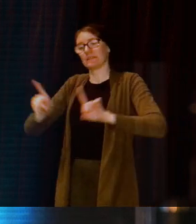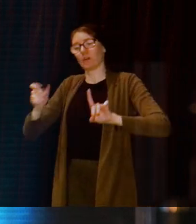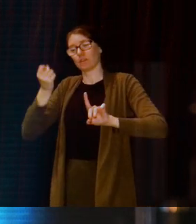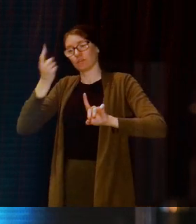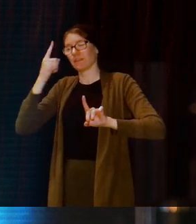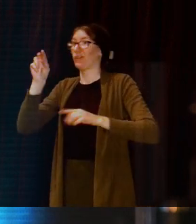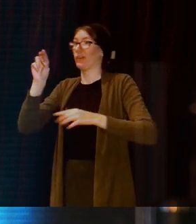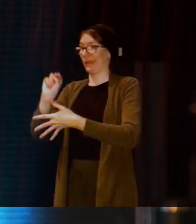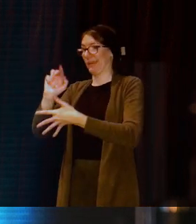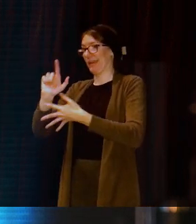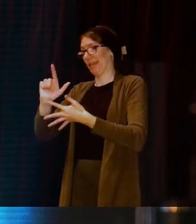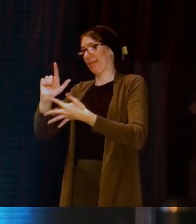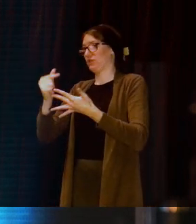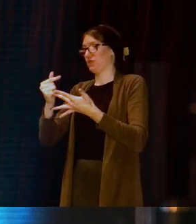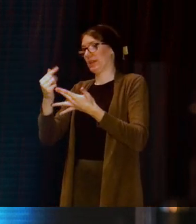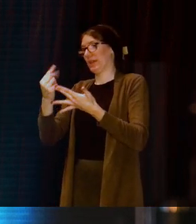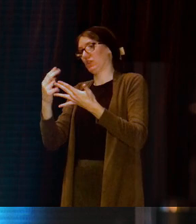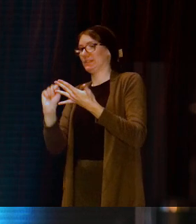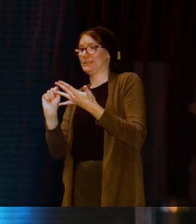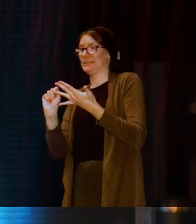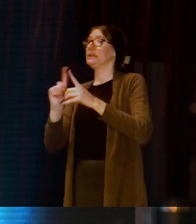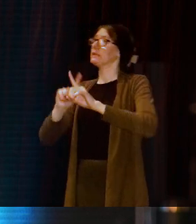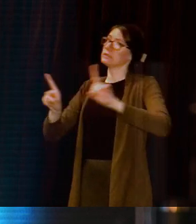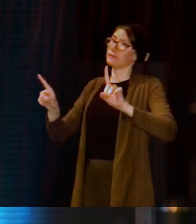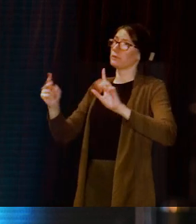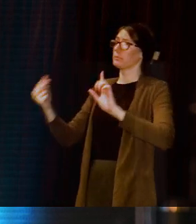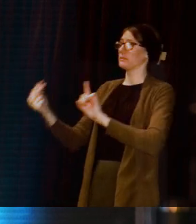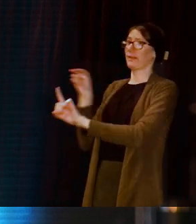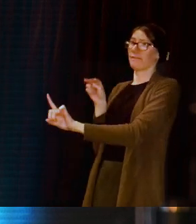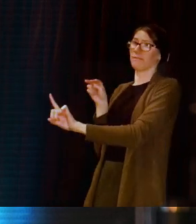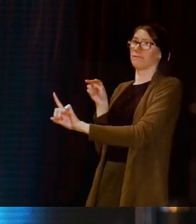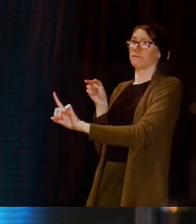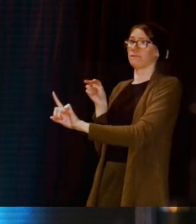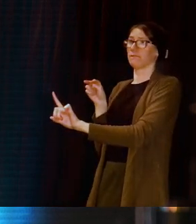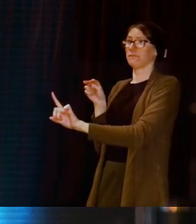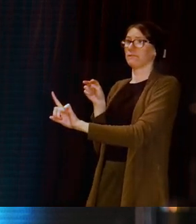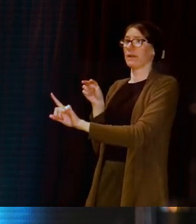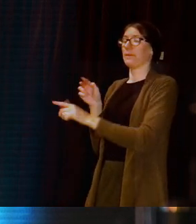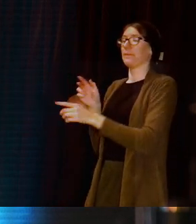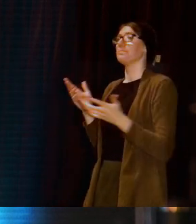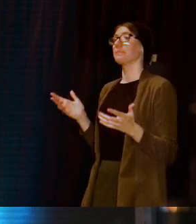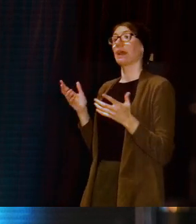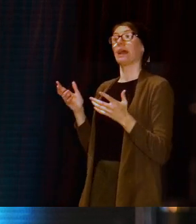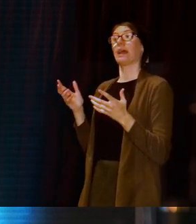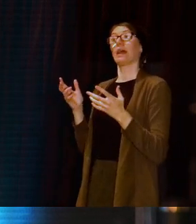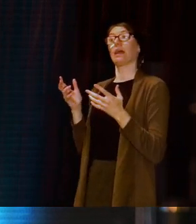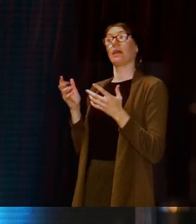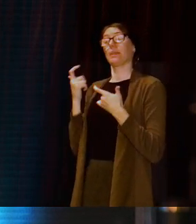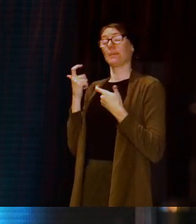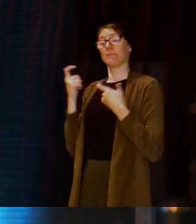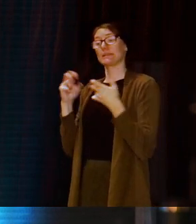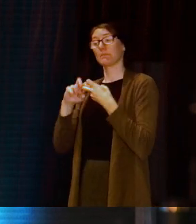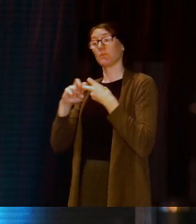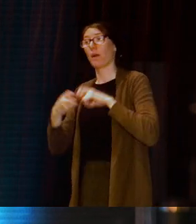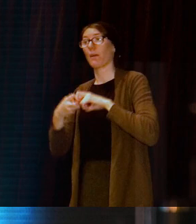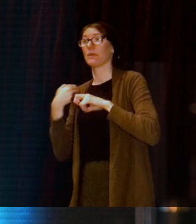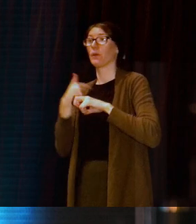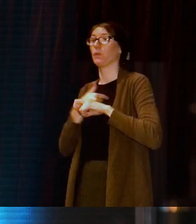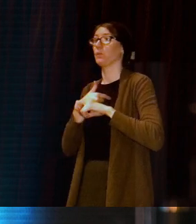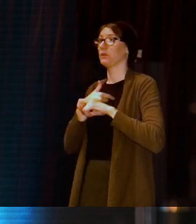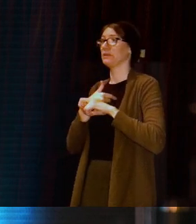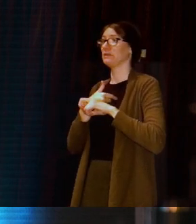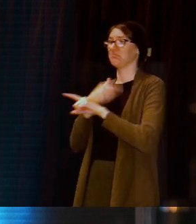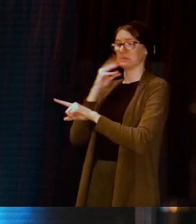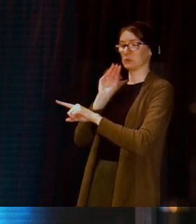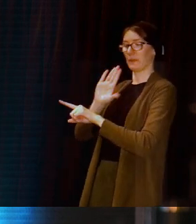the NLGHT method that I explained to you earlier. And probably the biggest problem that we have with their